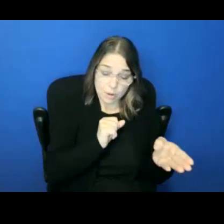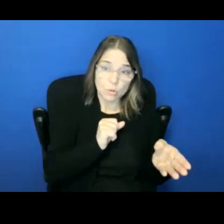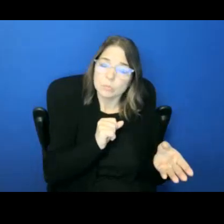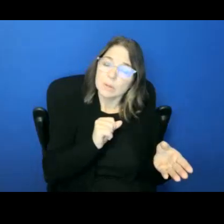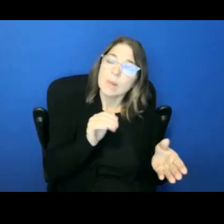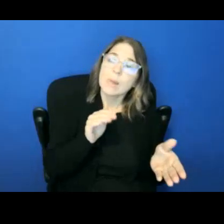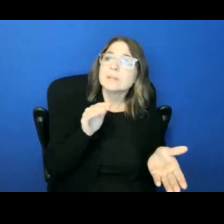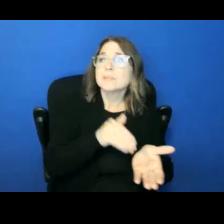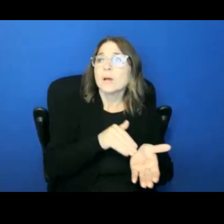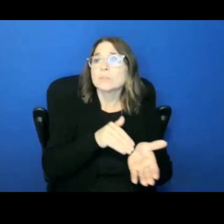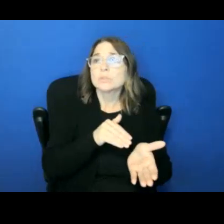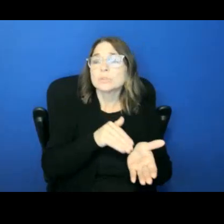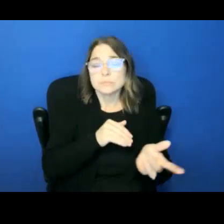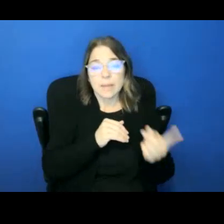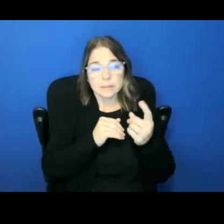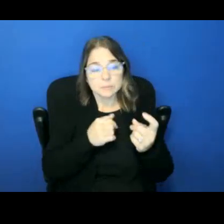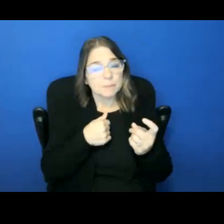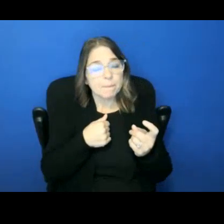like, Doc,